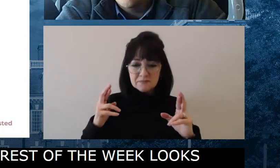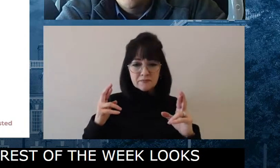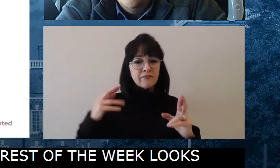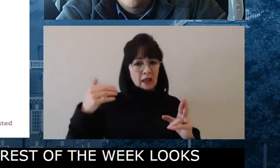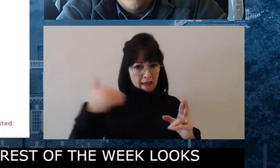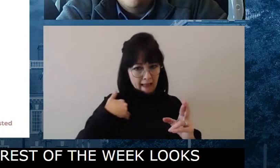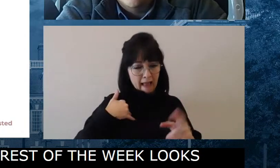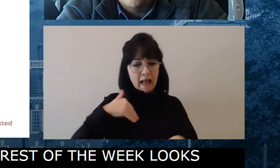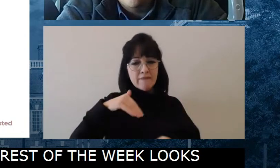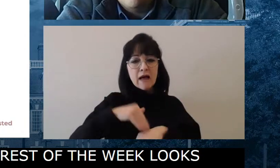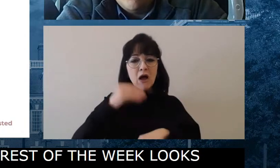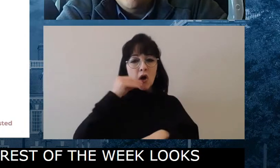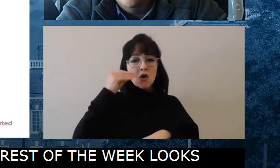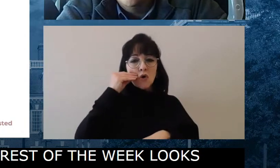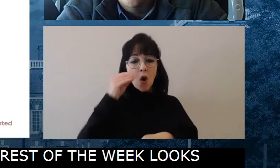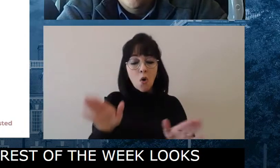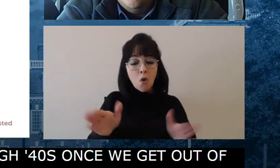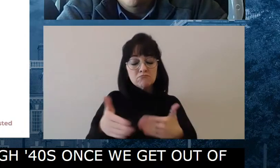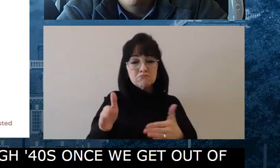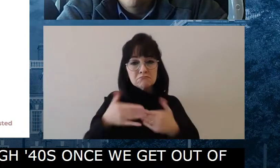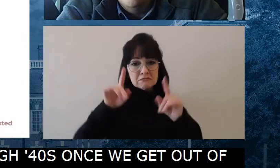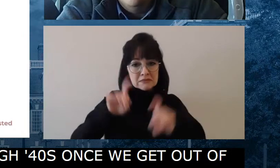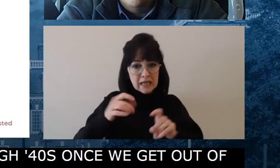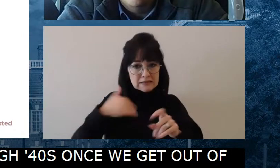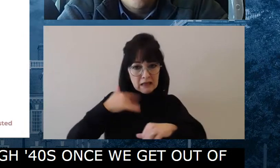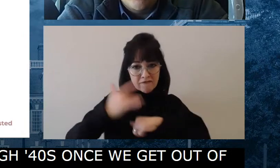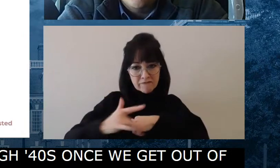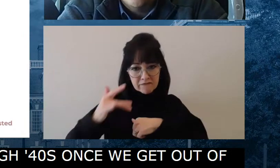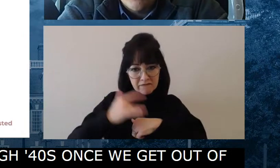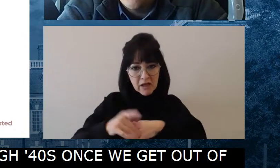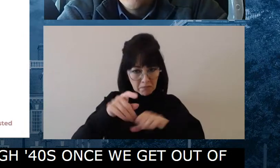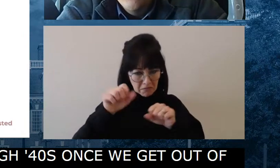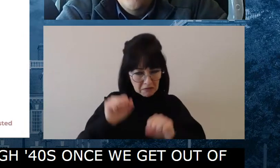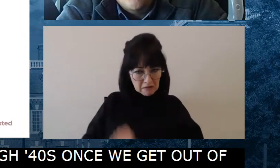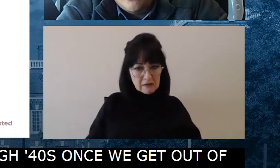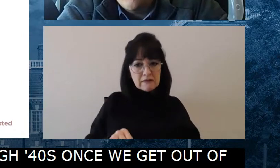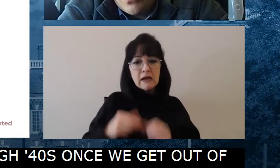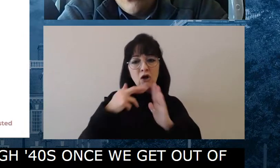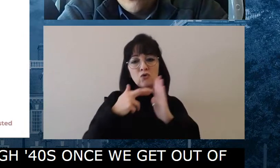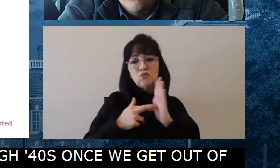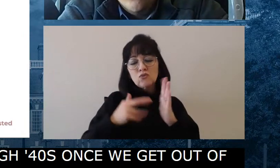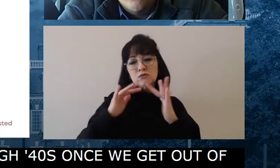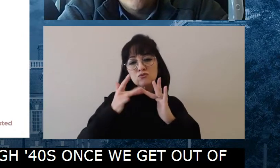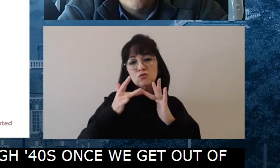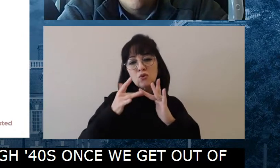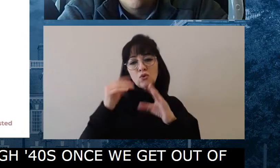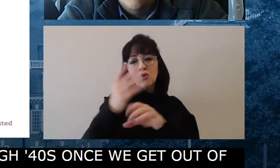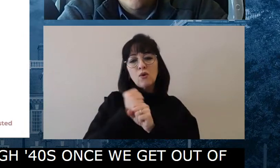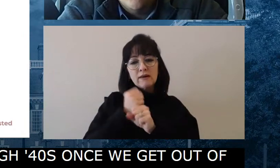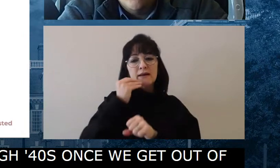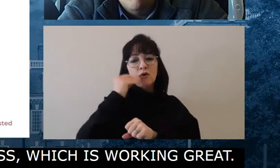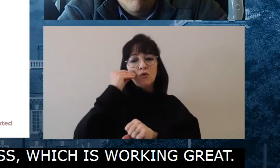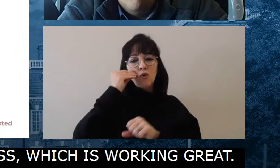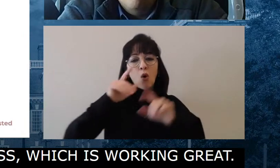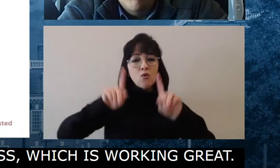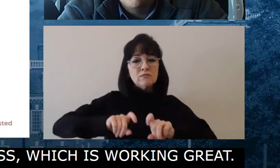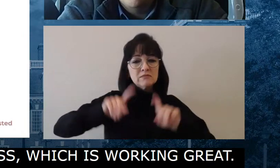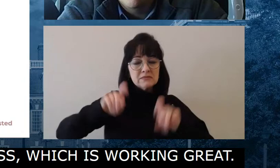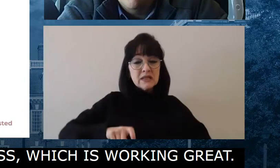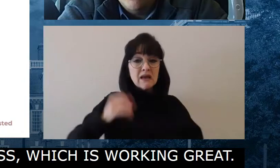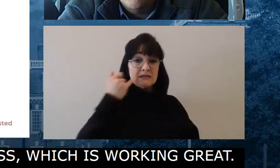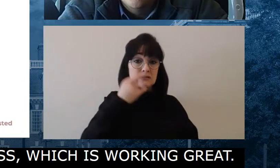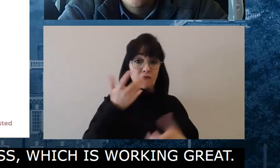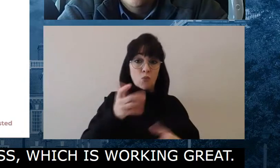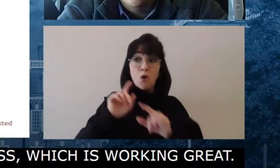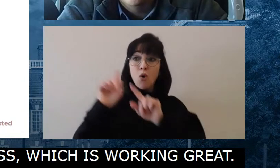working great. We have the curative trailers, 4 of them around the state each day. Newcastle County hosts 6 different events, and very